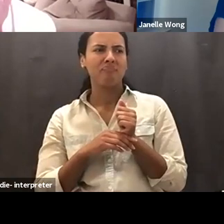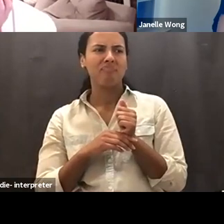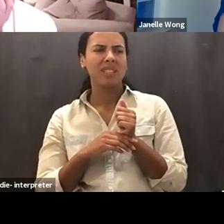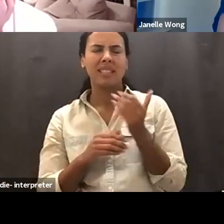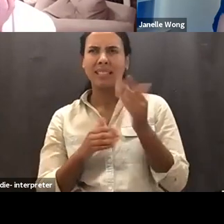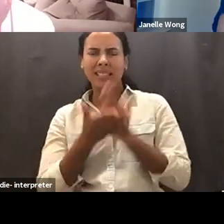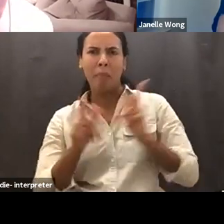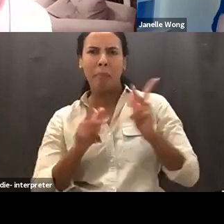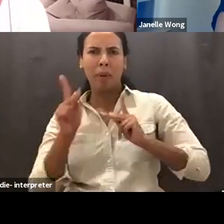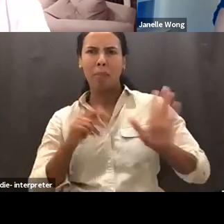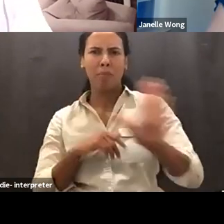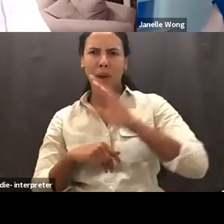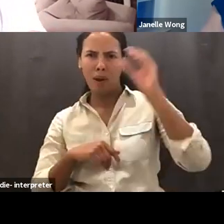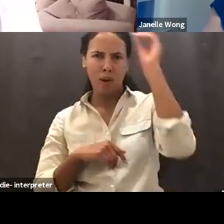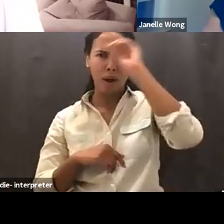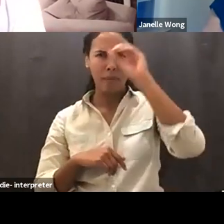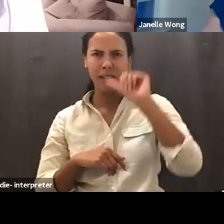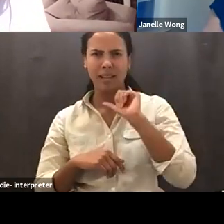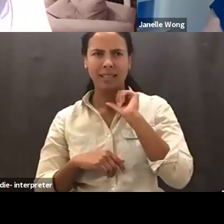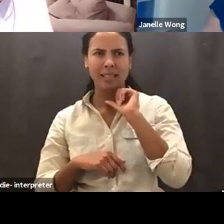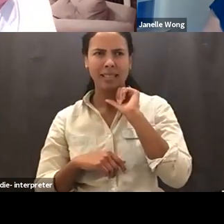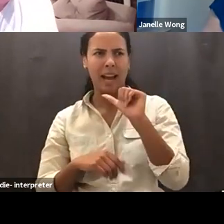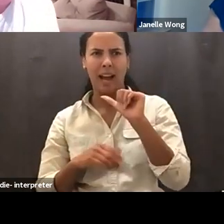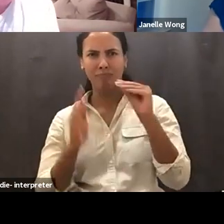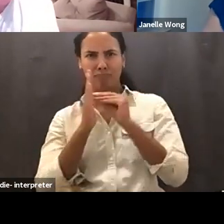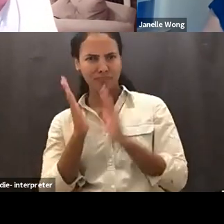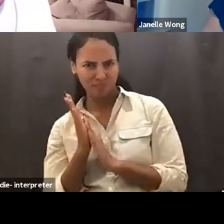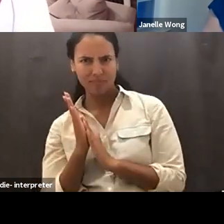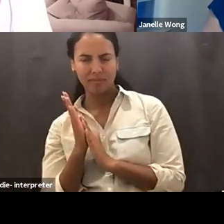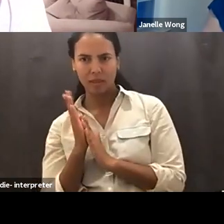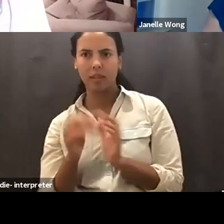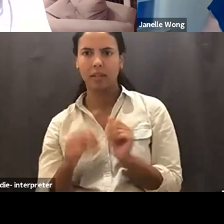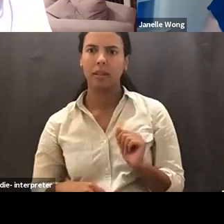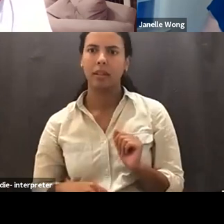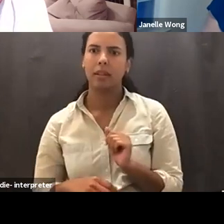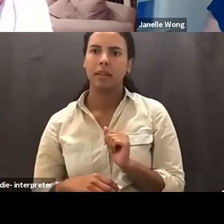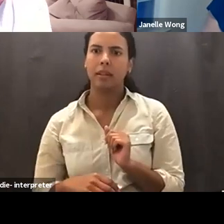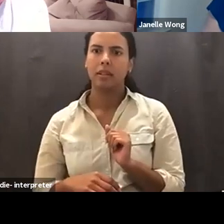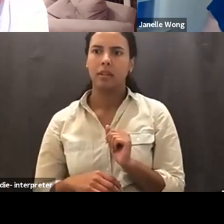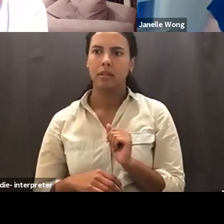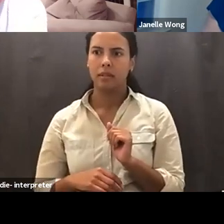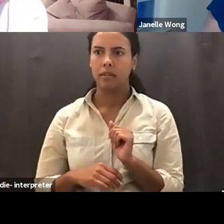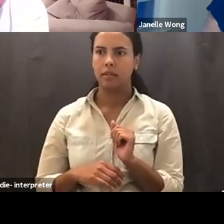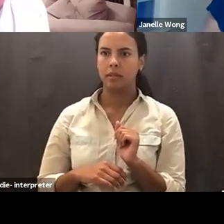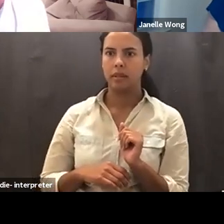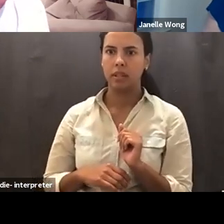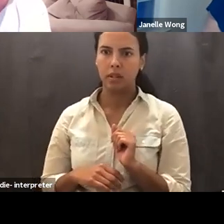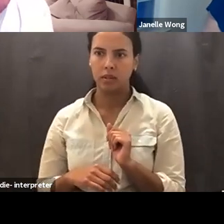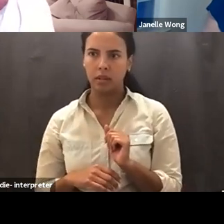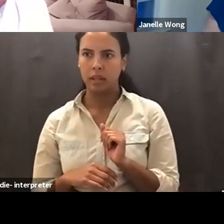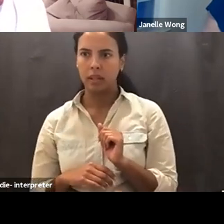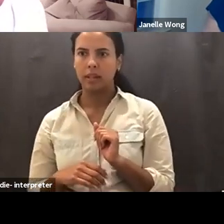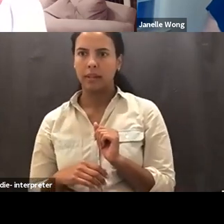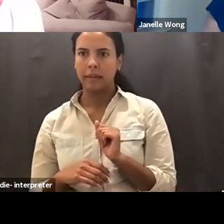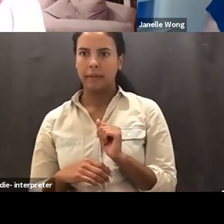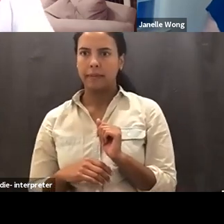now. Mm-hmm. And Professor Wang, is there just one effort? I know you've been helping in California, the ballot initiative that's looking to